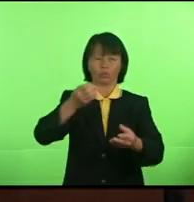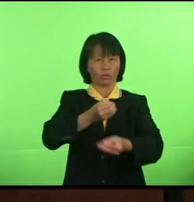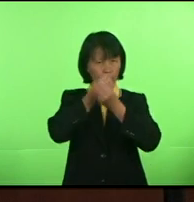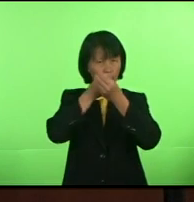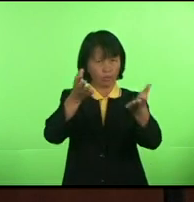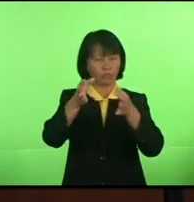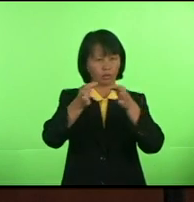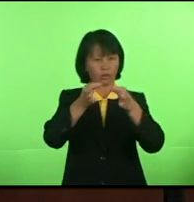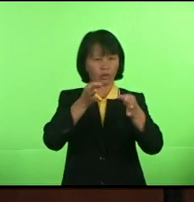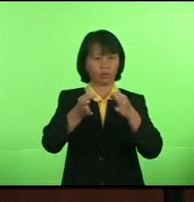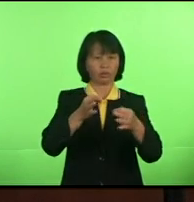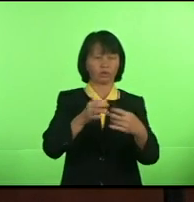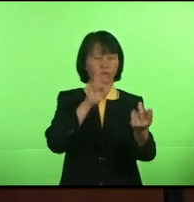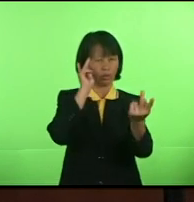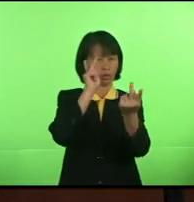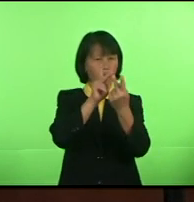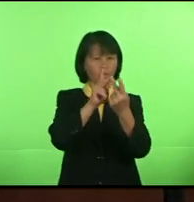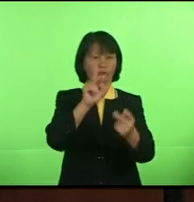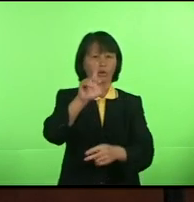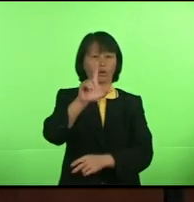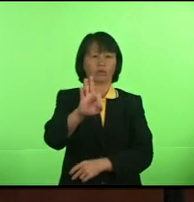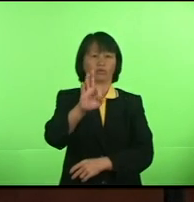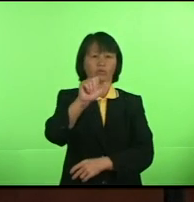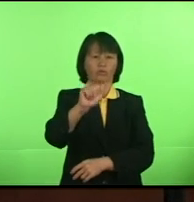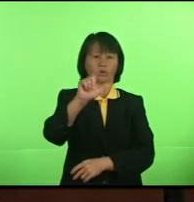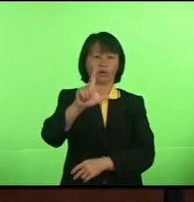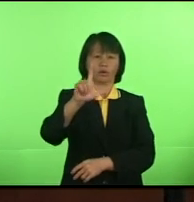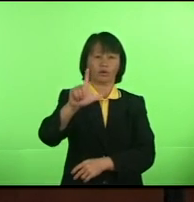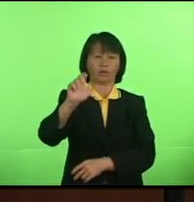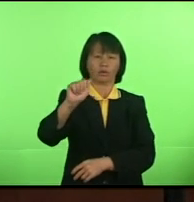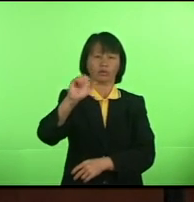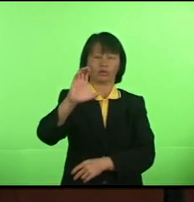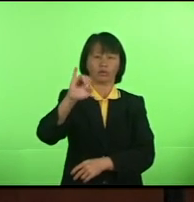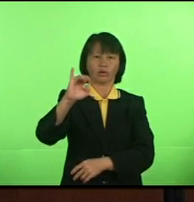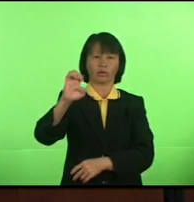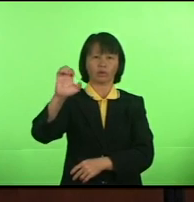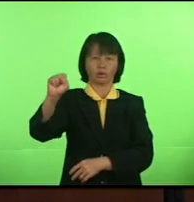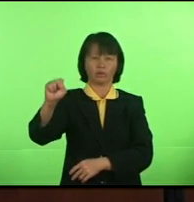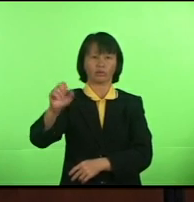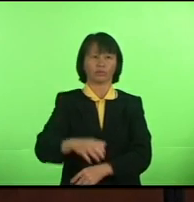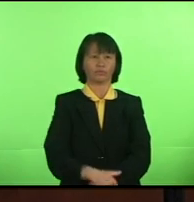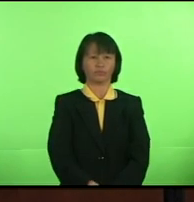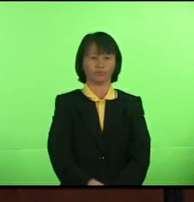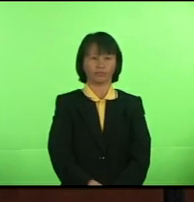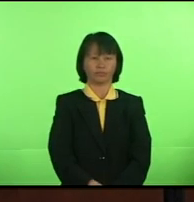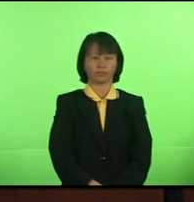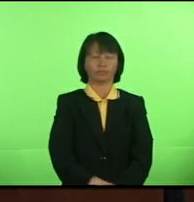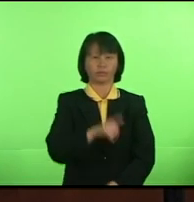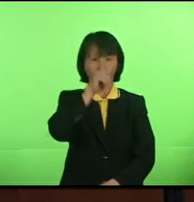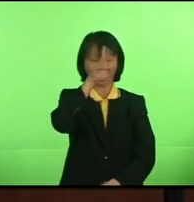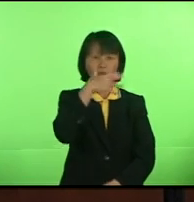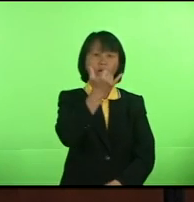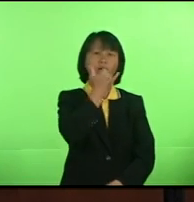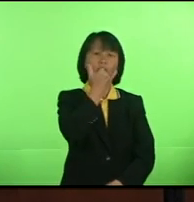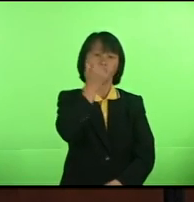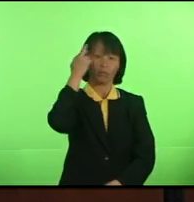what are logical fallacies? So logical fallacies actually is error of